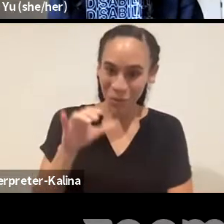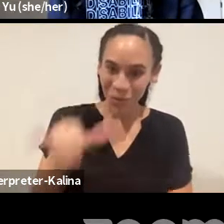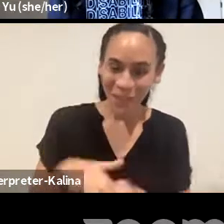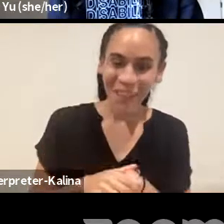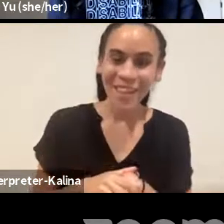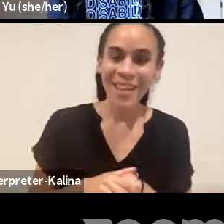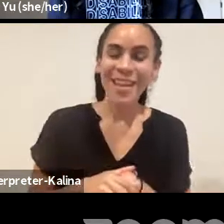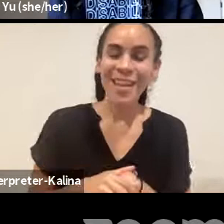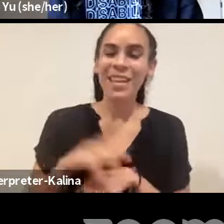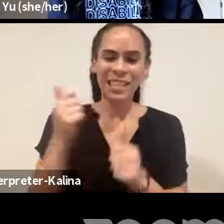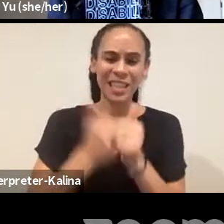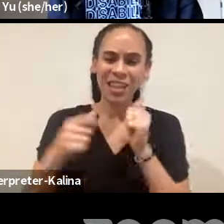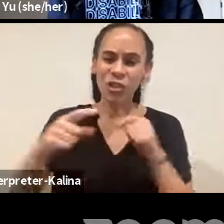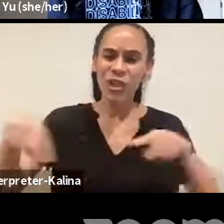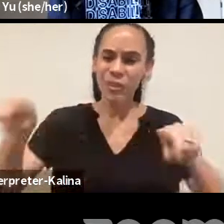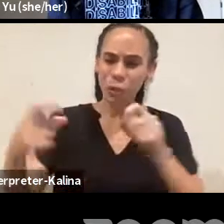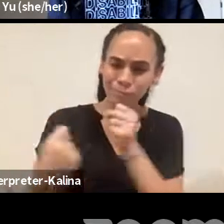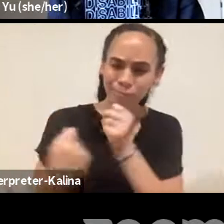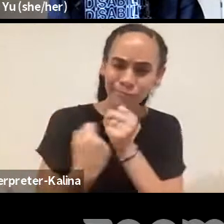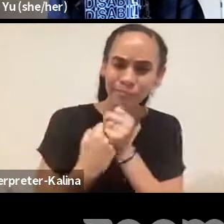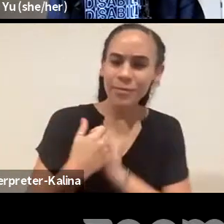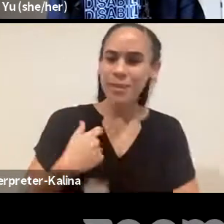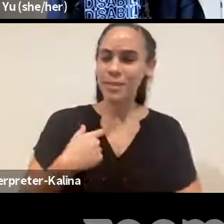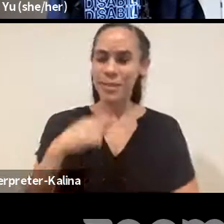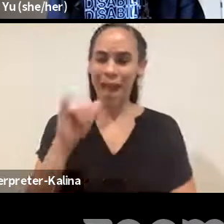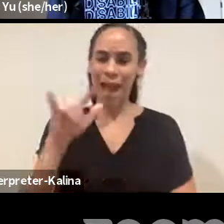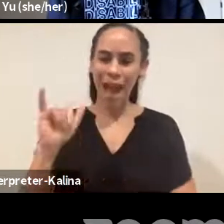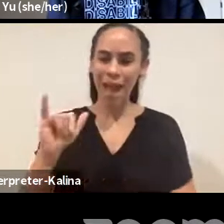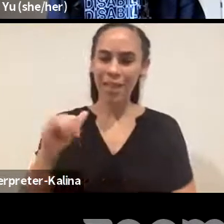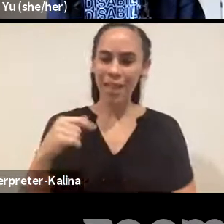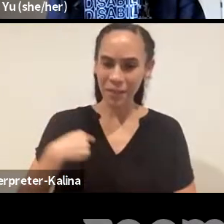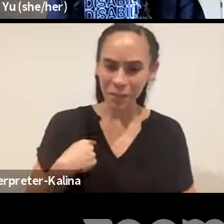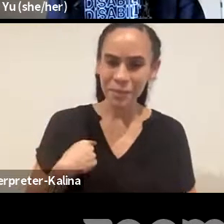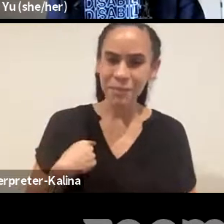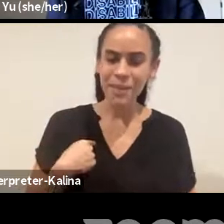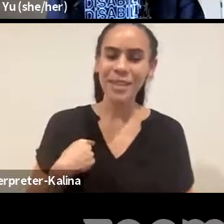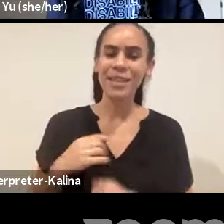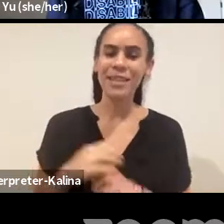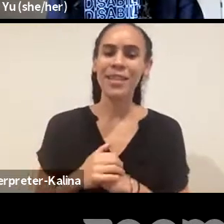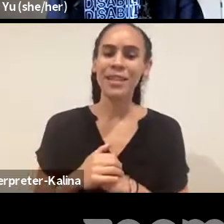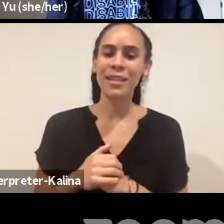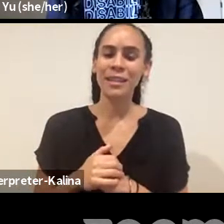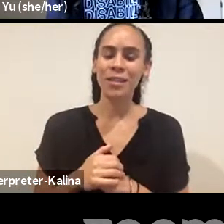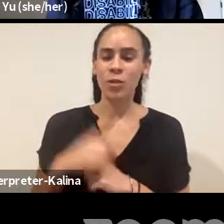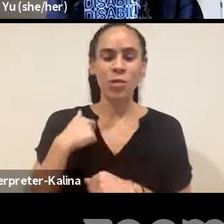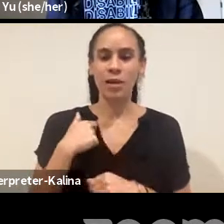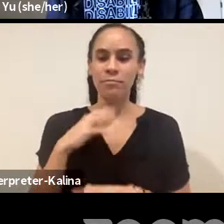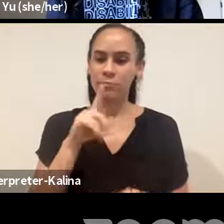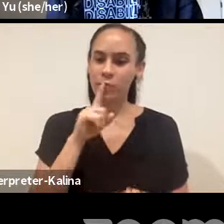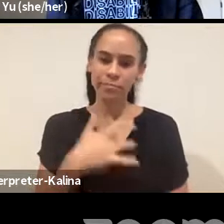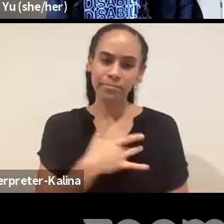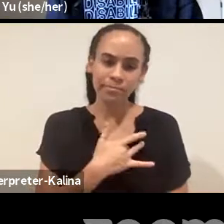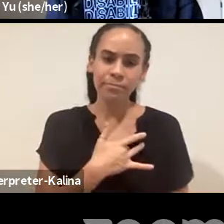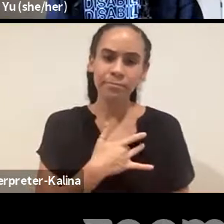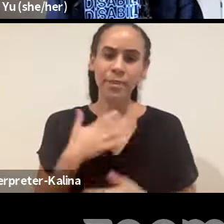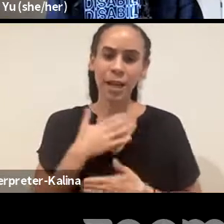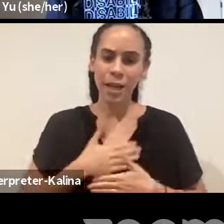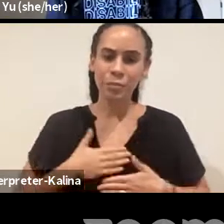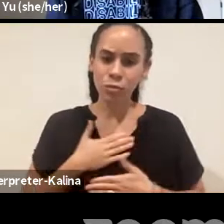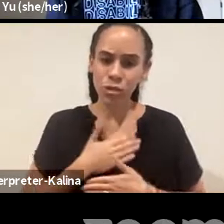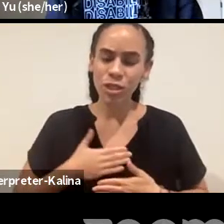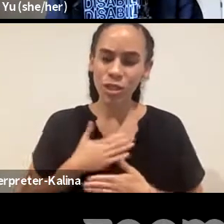lots of different ways throughout my knowing you. So I deeply appreciate all of you. being